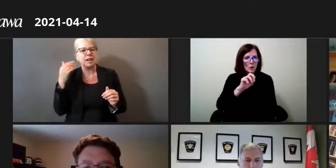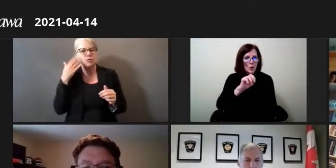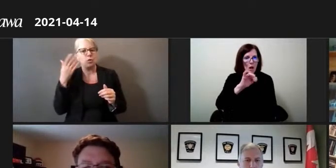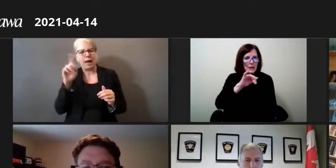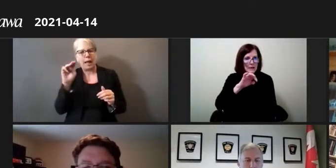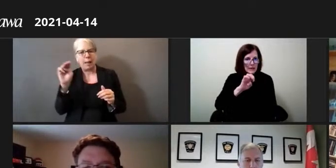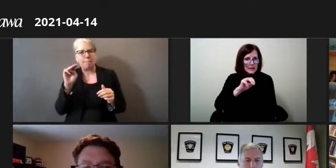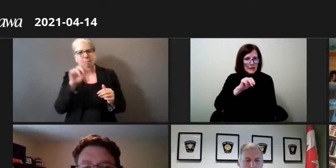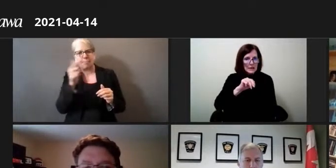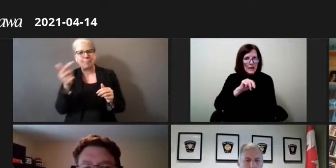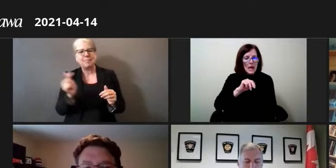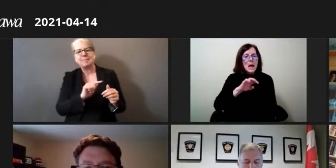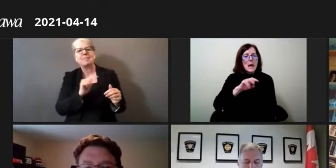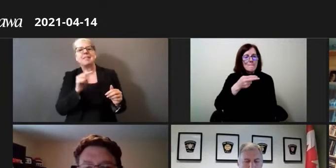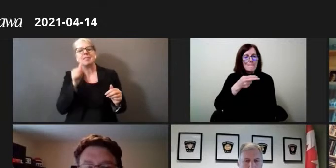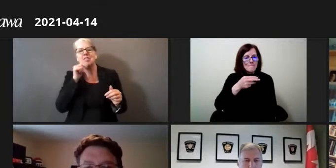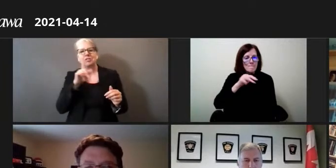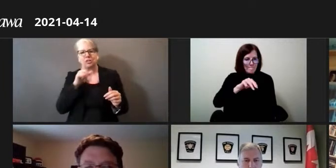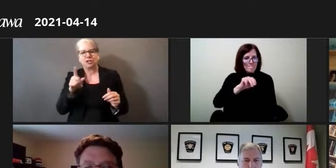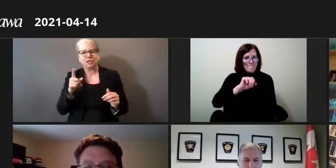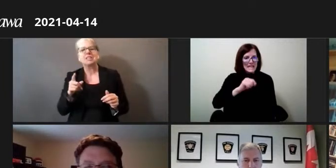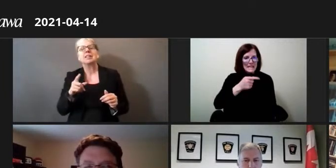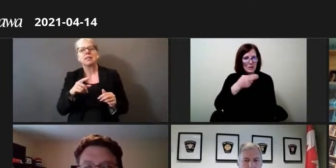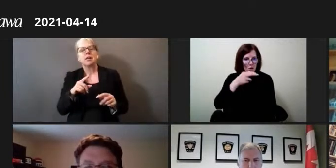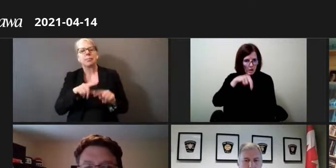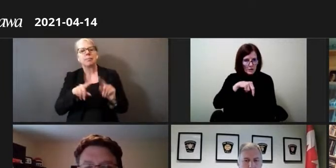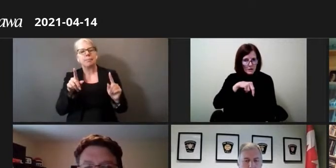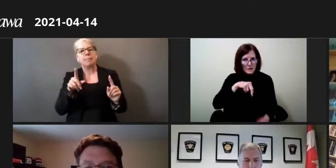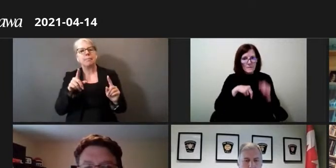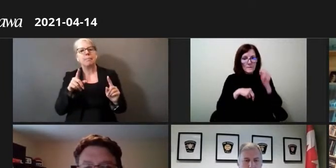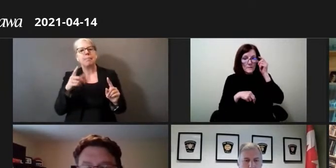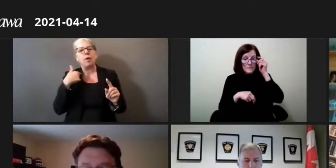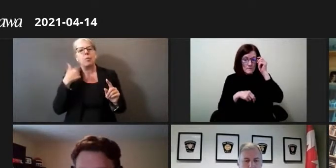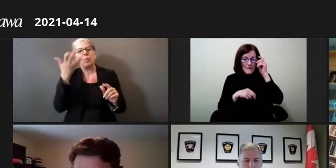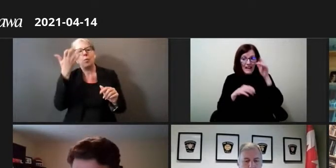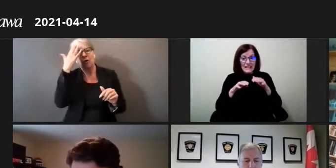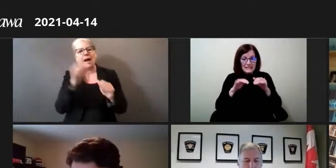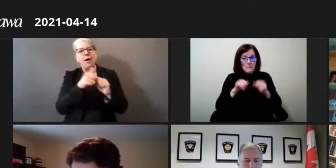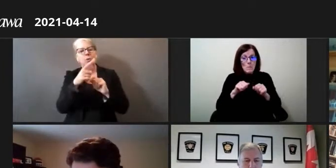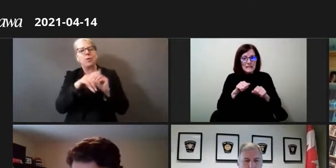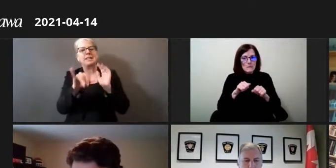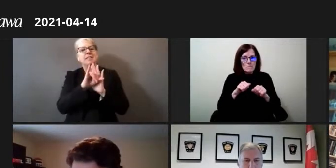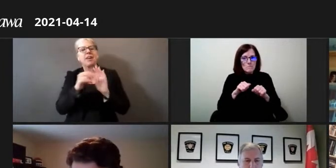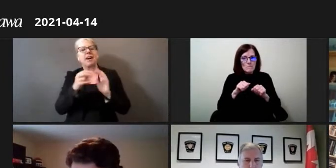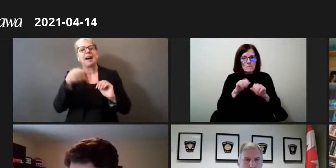today, as she said. We want to know how you identify the